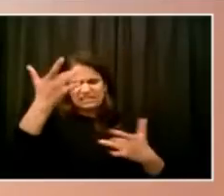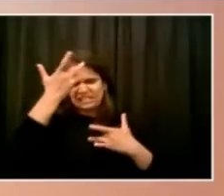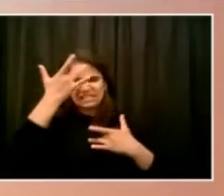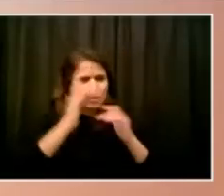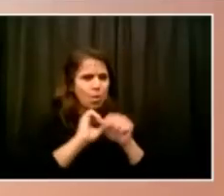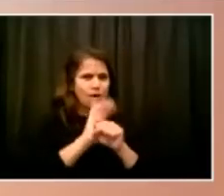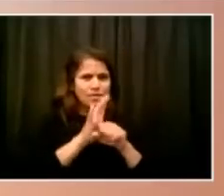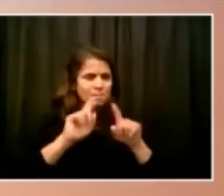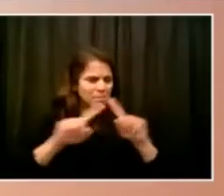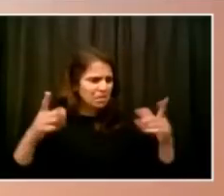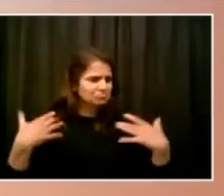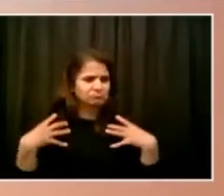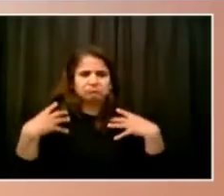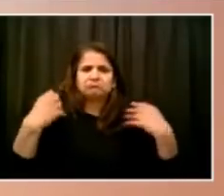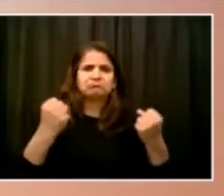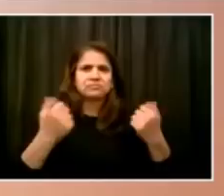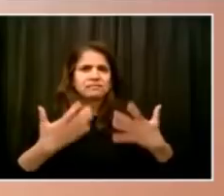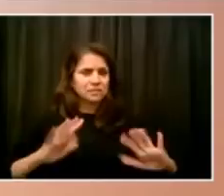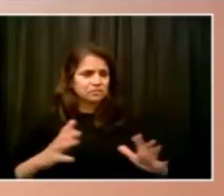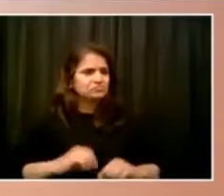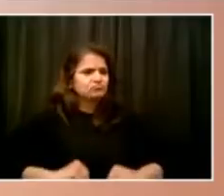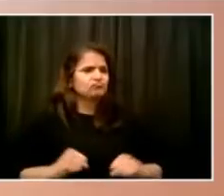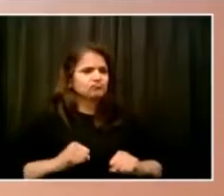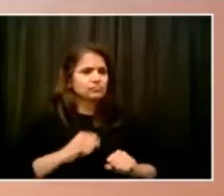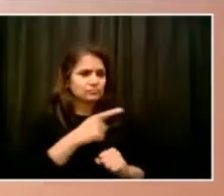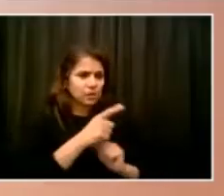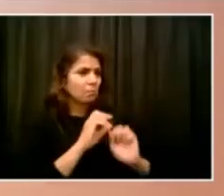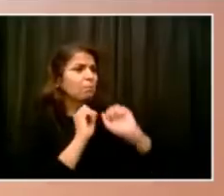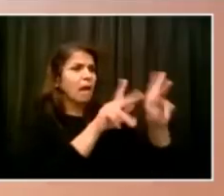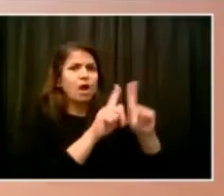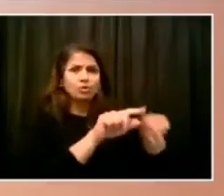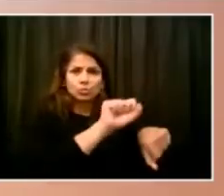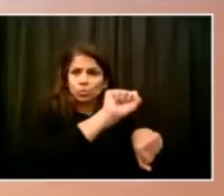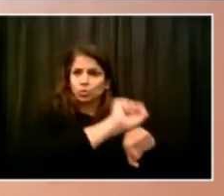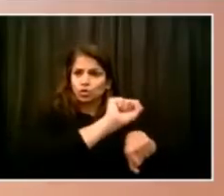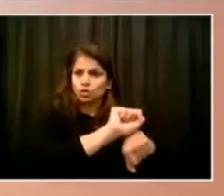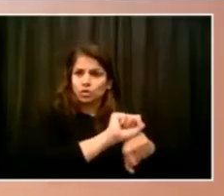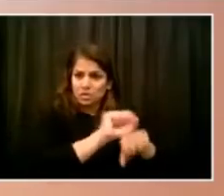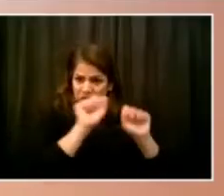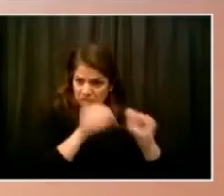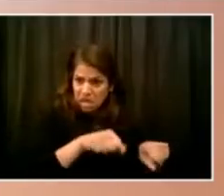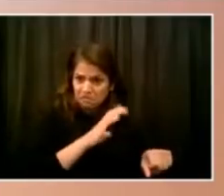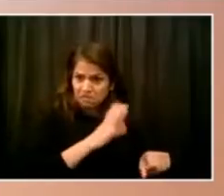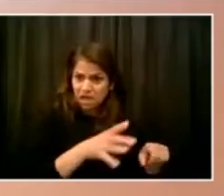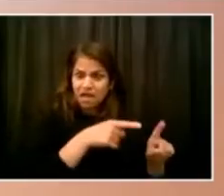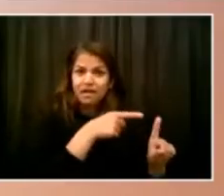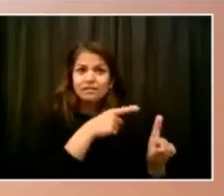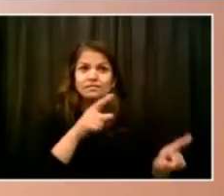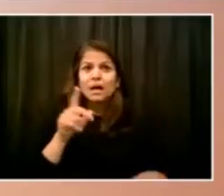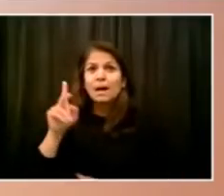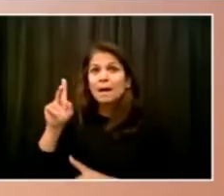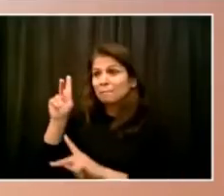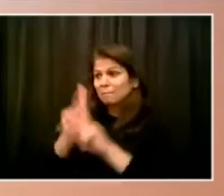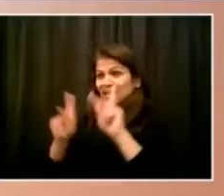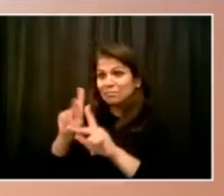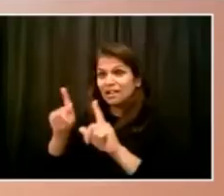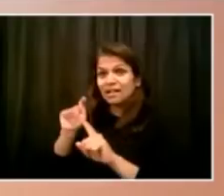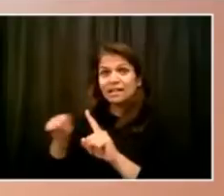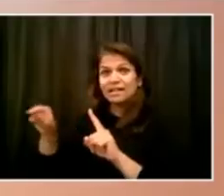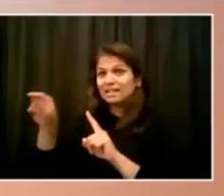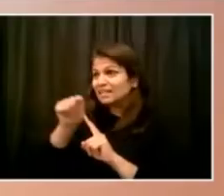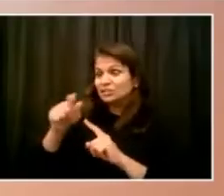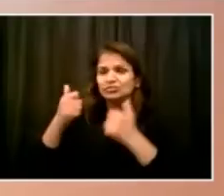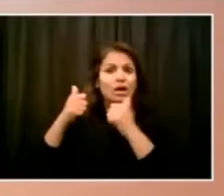entirely ethical and appropriate and practical, is how do you screen for people to make sure that they are